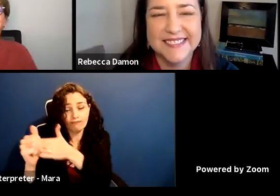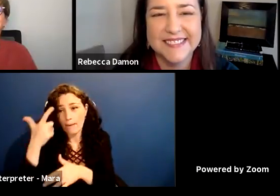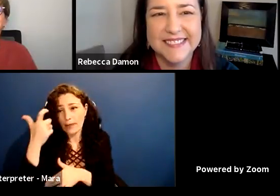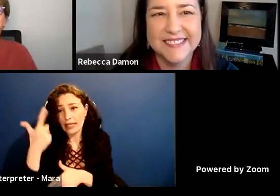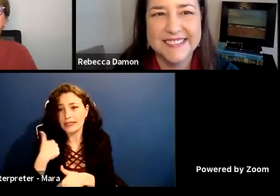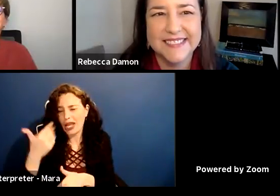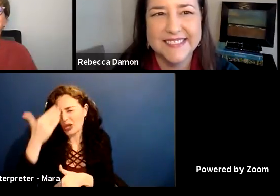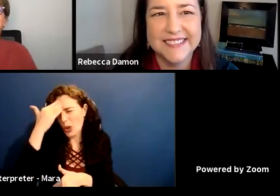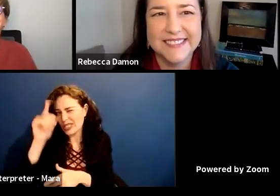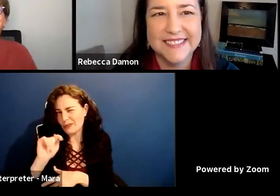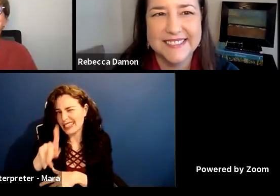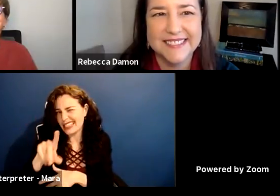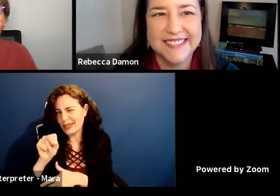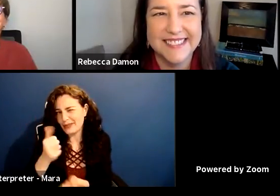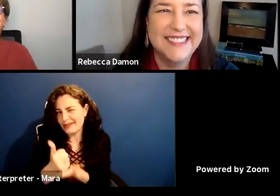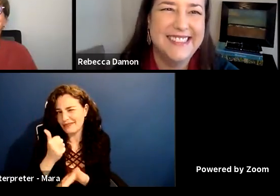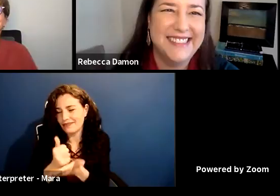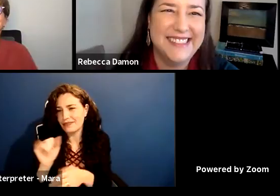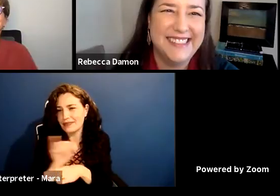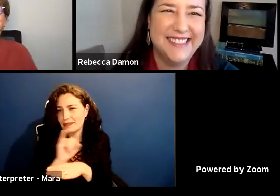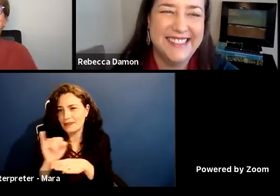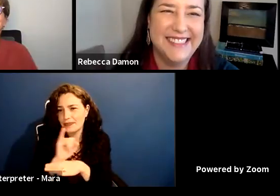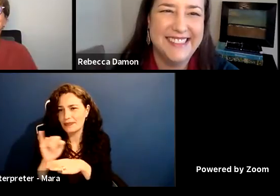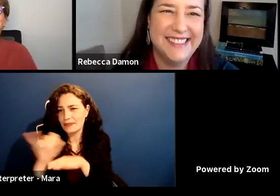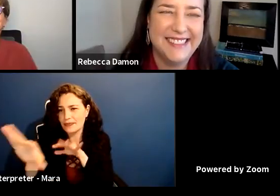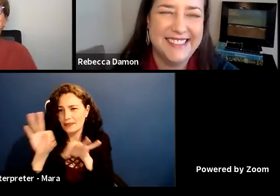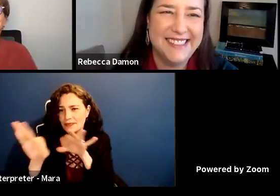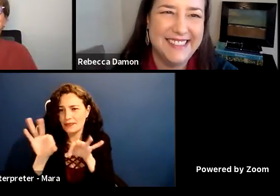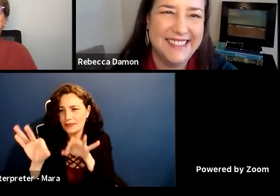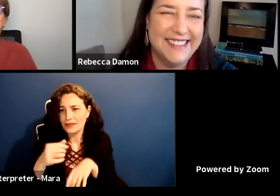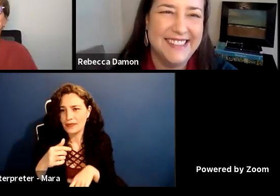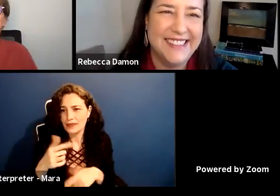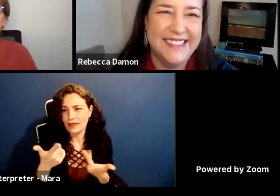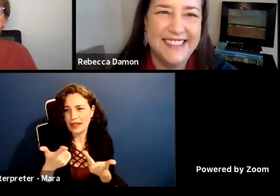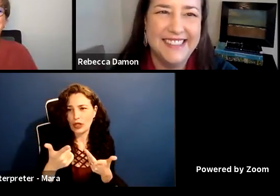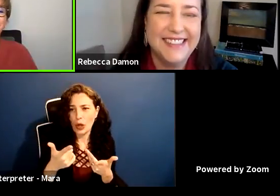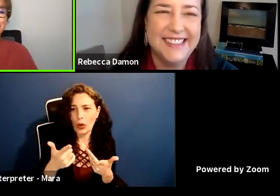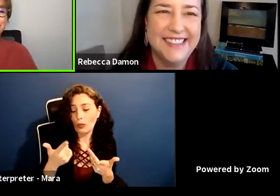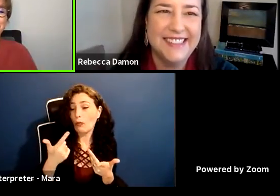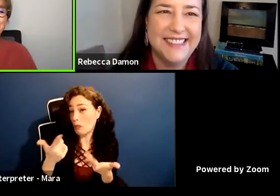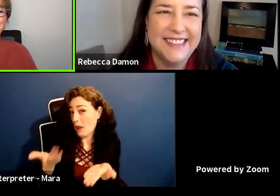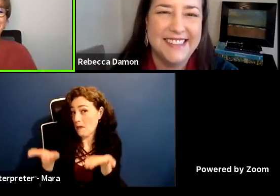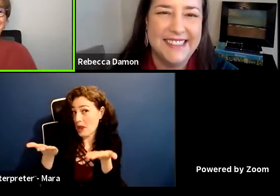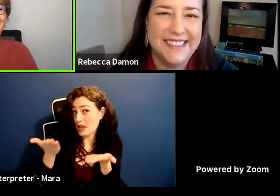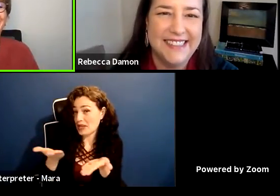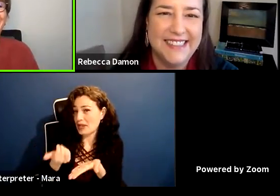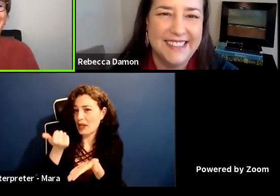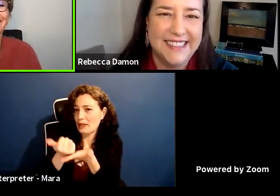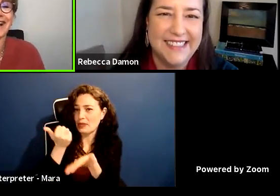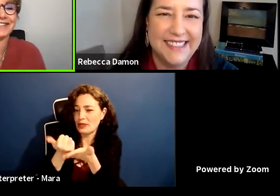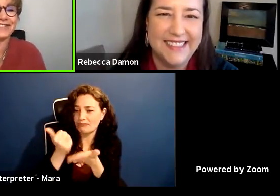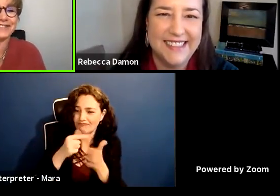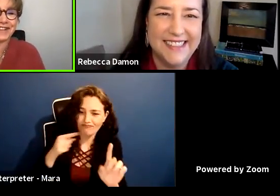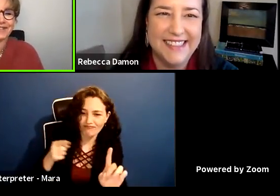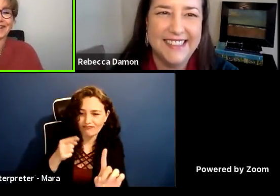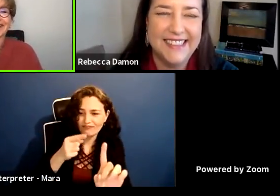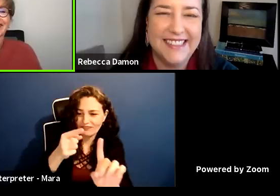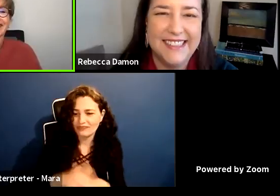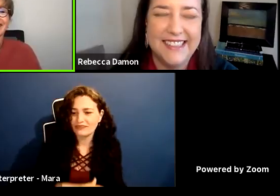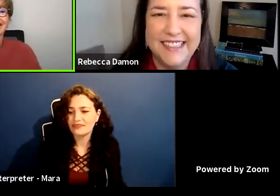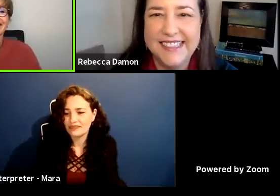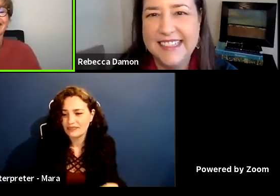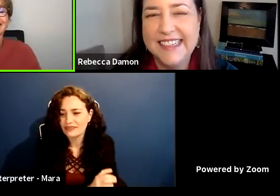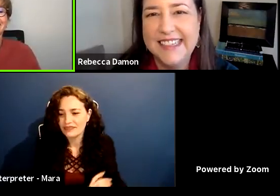whole PowerPoint on how to do that. We couldn't do it here, but maybe there'll be ways I can do that. You're gonna have to do another one. Yeah. You're gonna have to do another